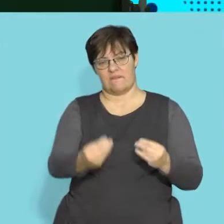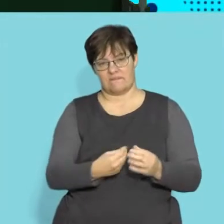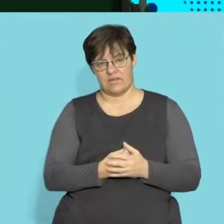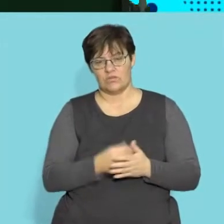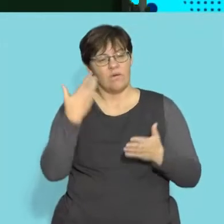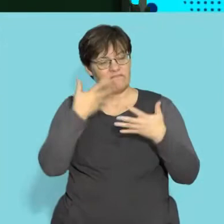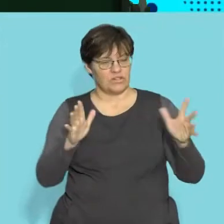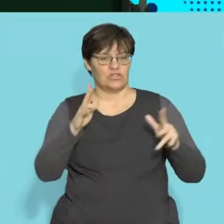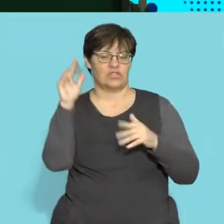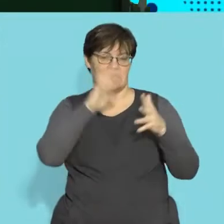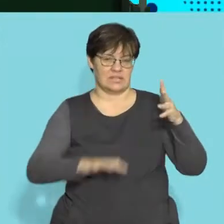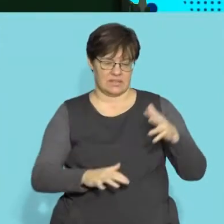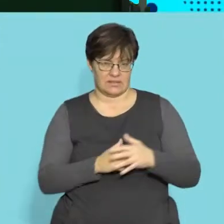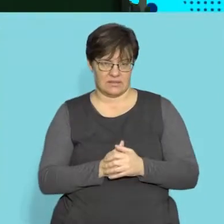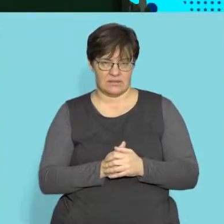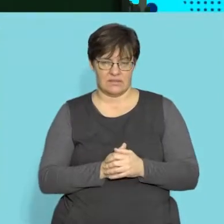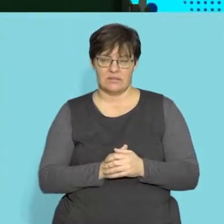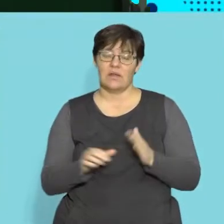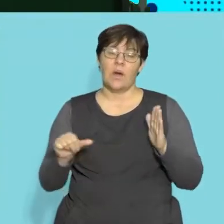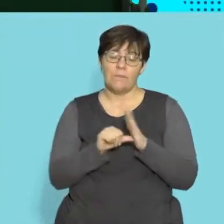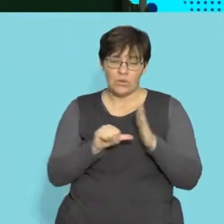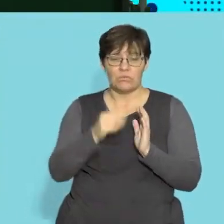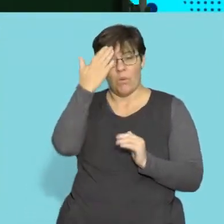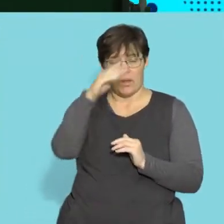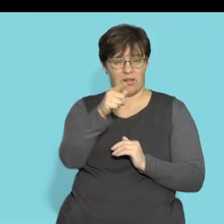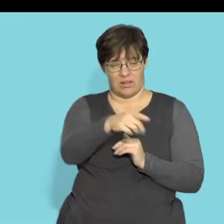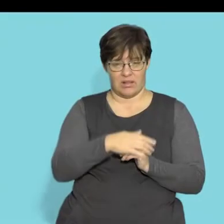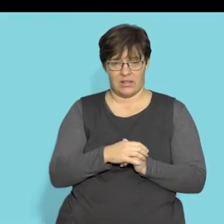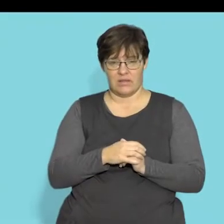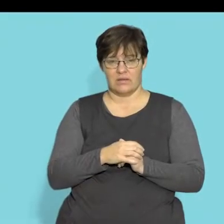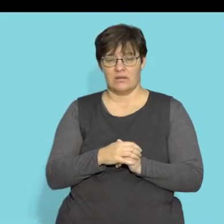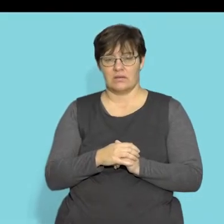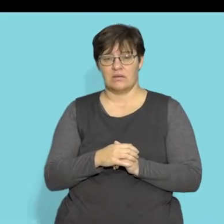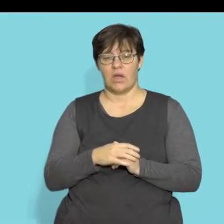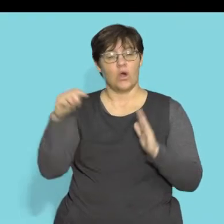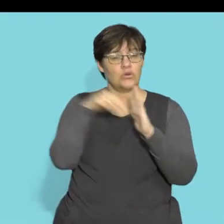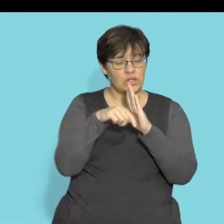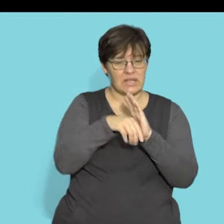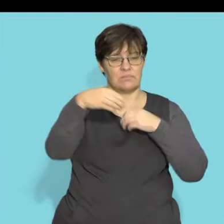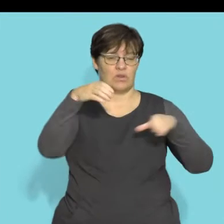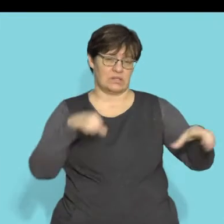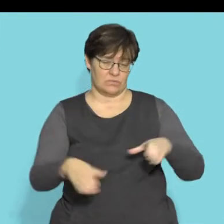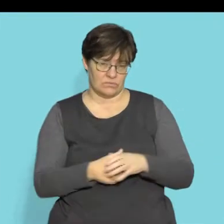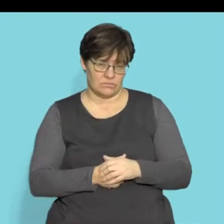have in completing this essay. So guys, it's important that you know that break down the content,